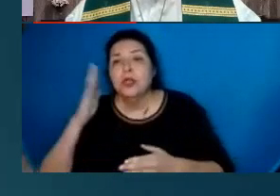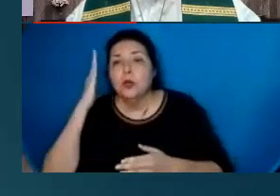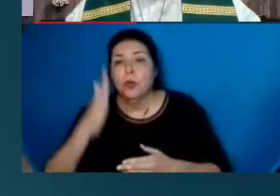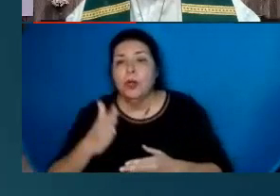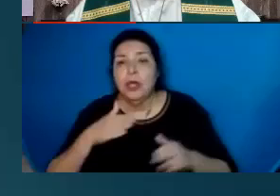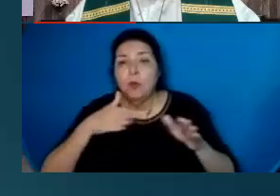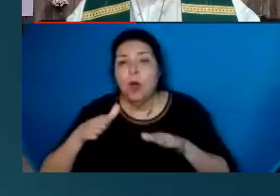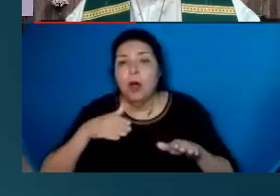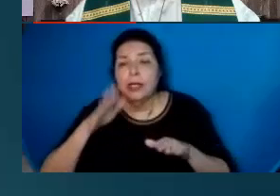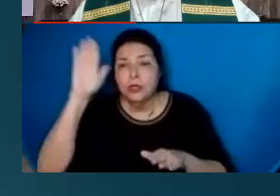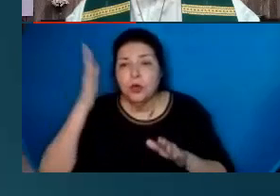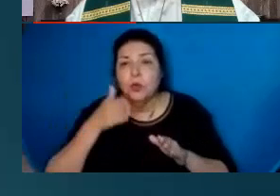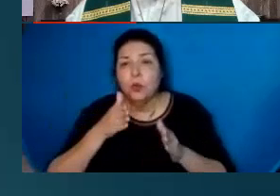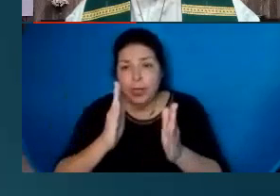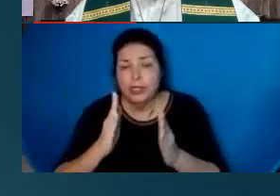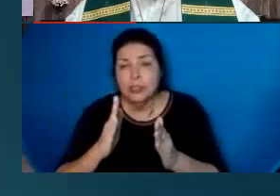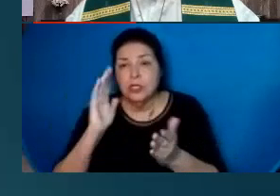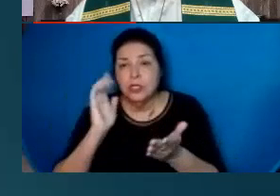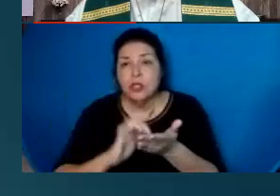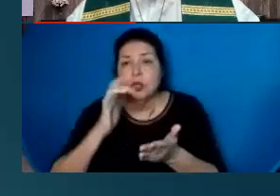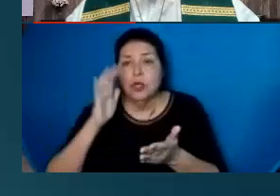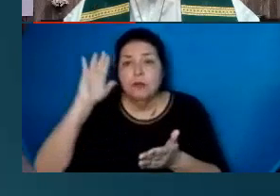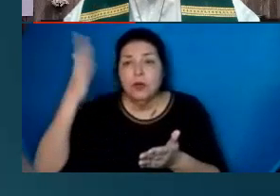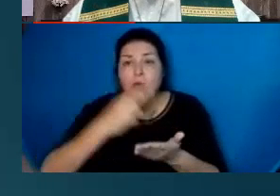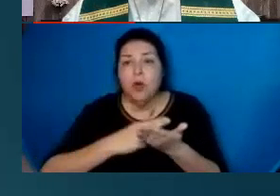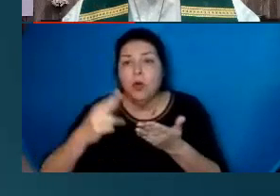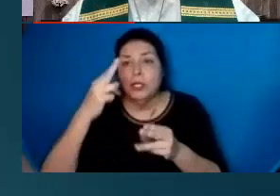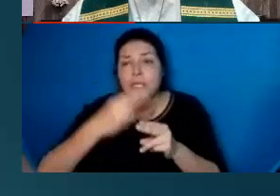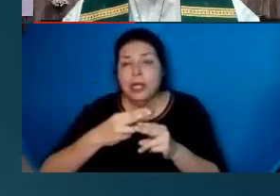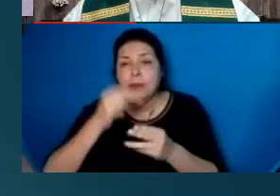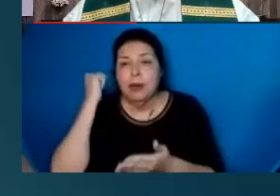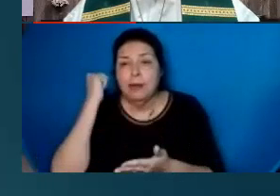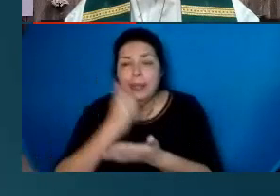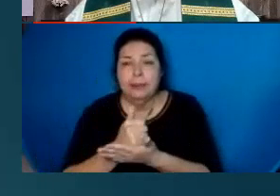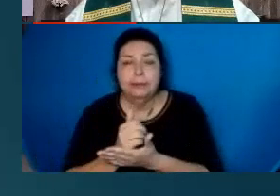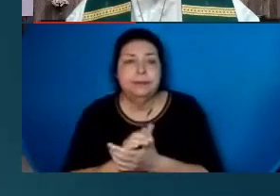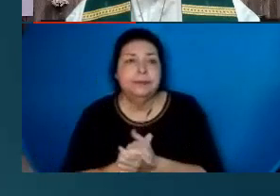your ways to the glory of your holy name. Amen.